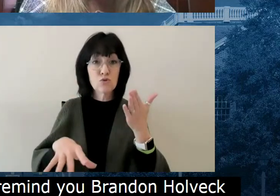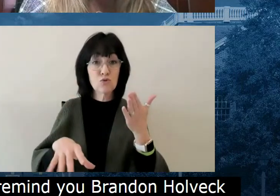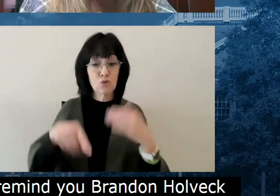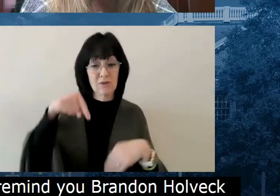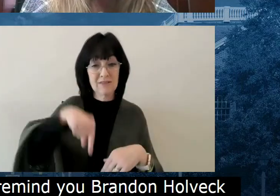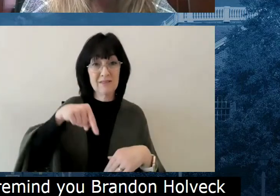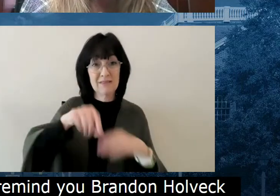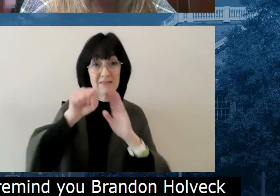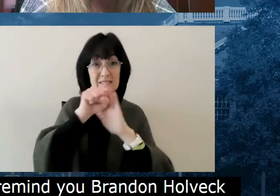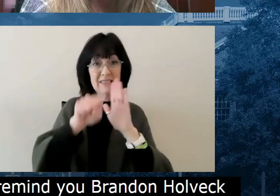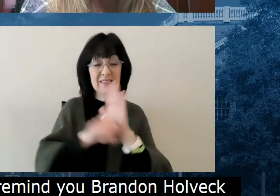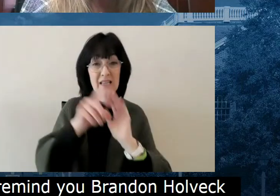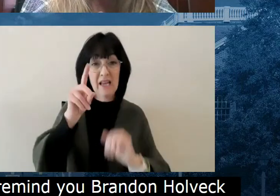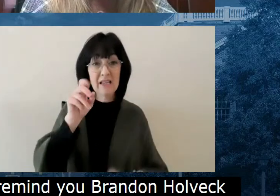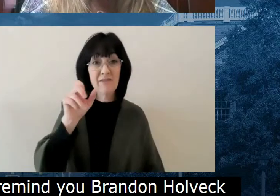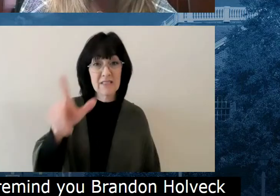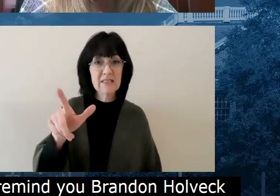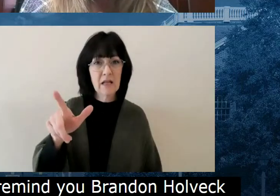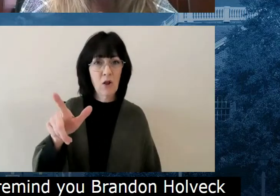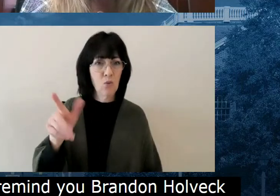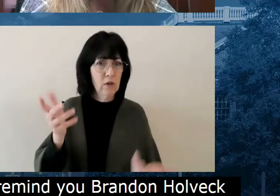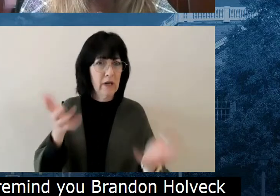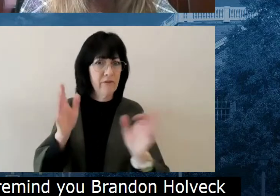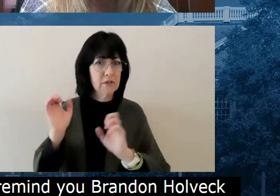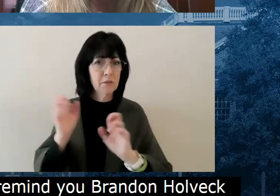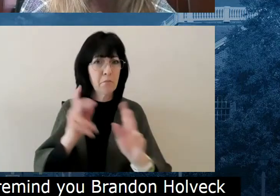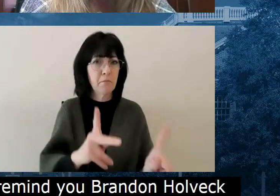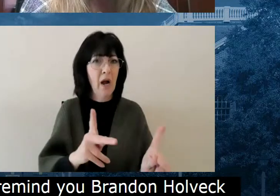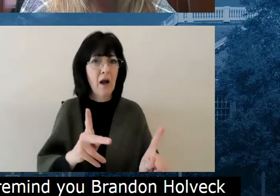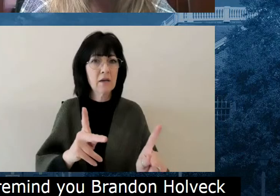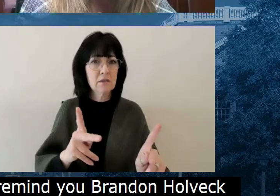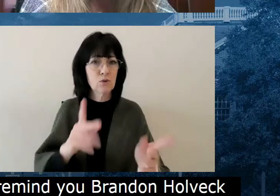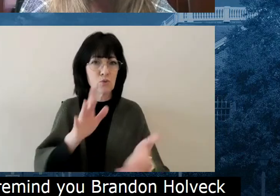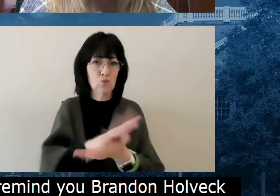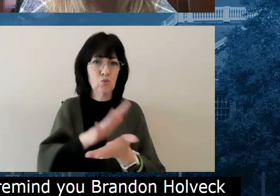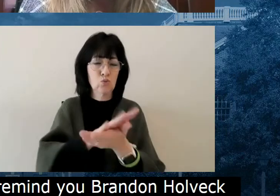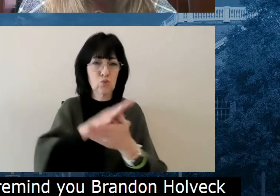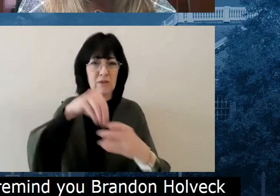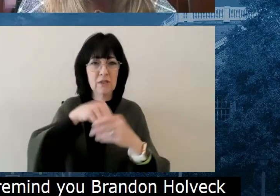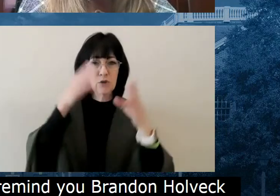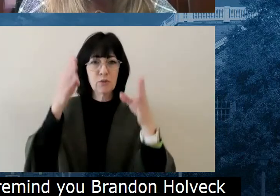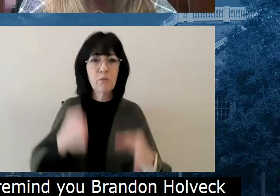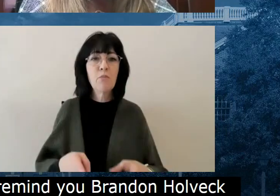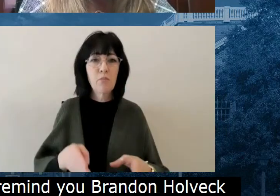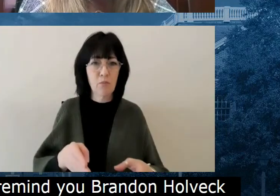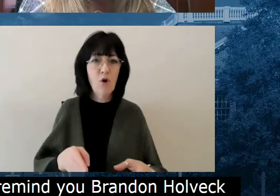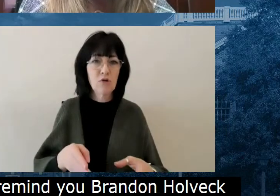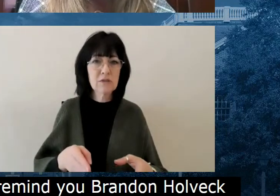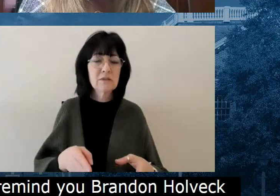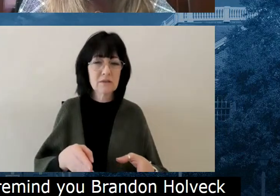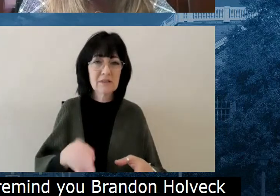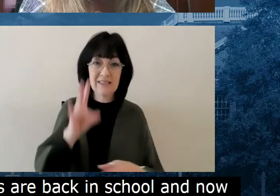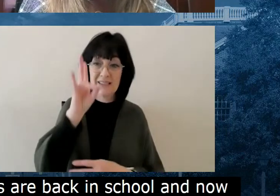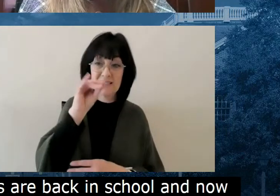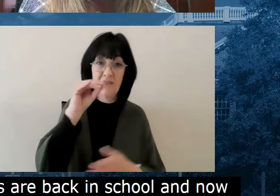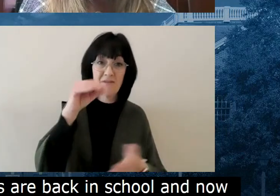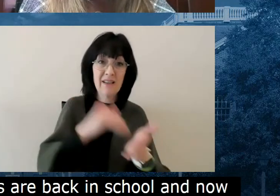of time during the week, and have been now since our goal of getting them back starting in